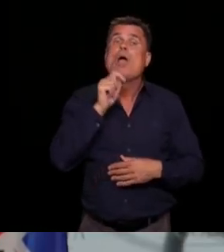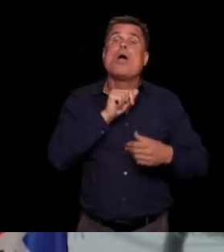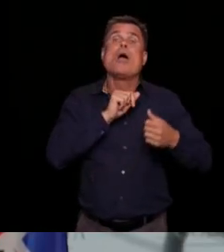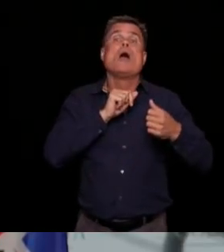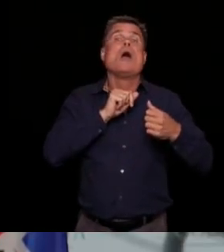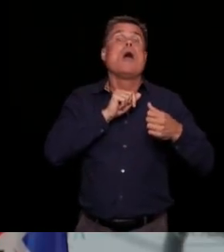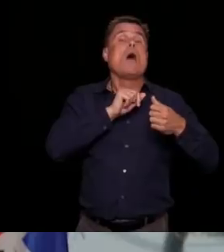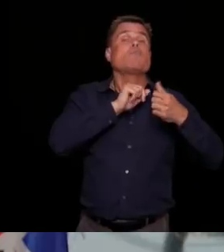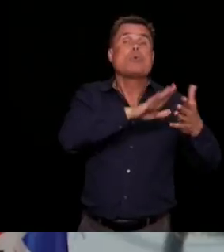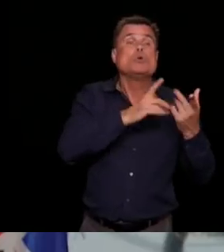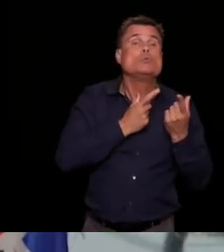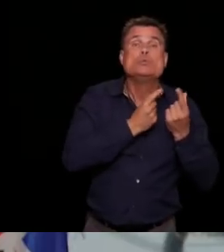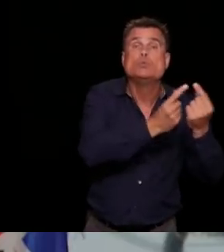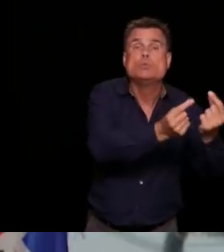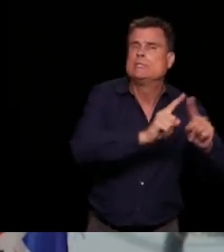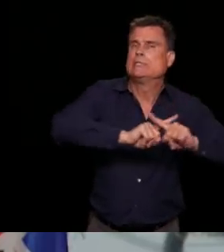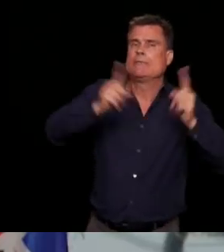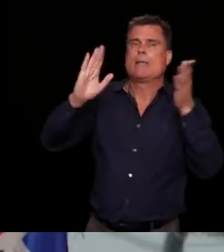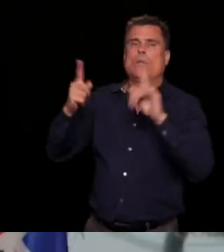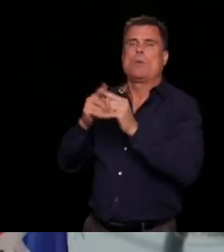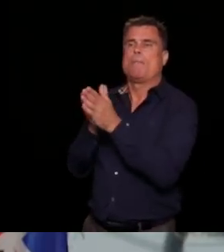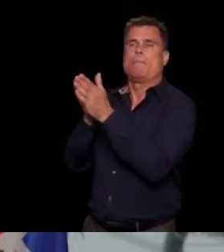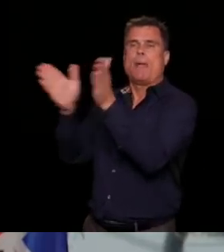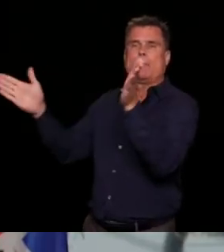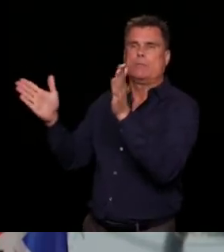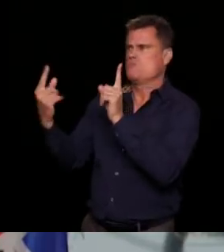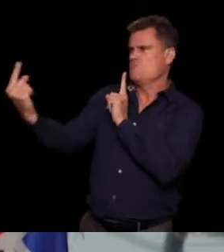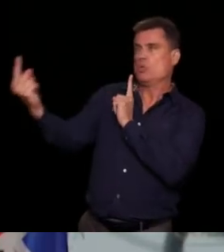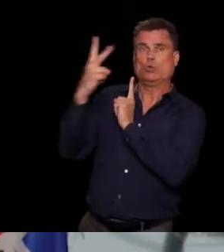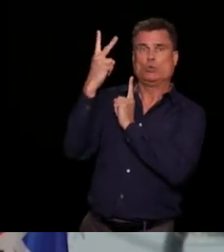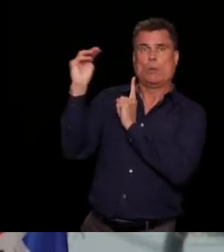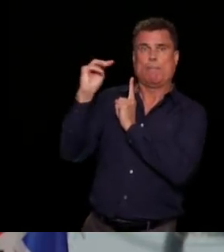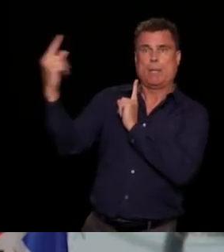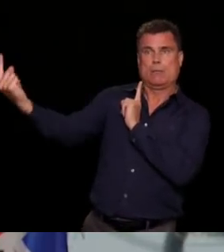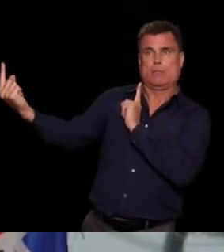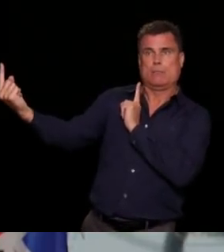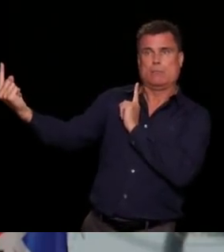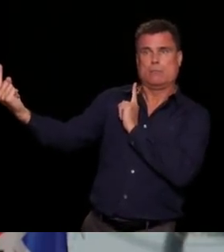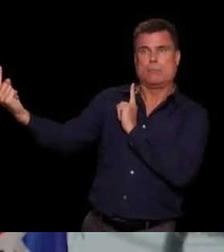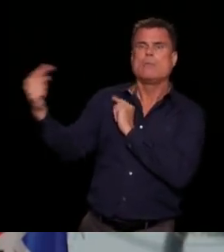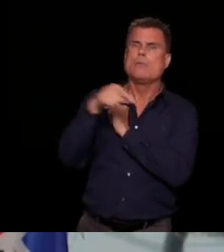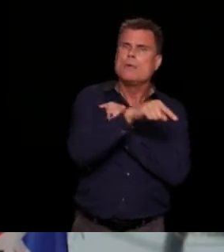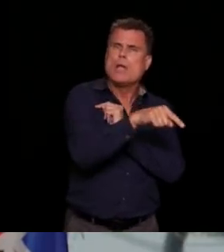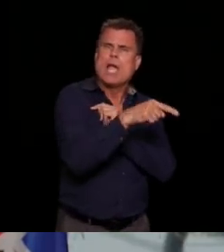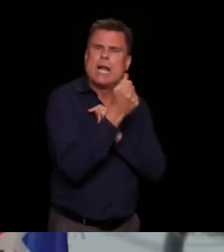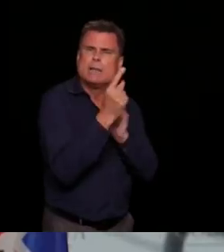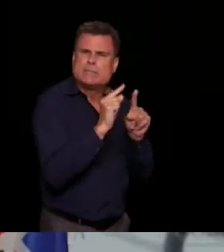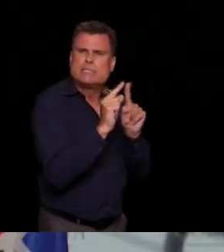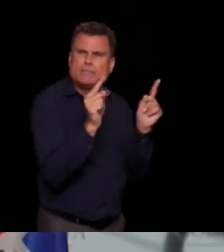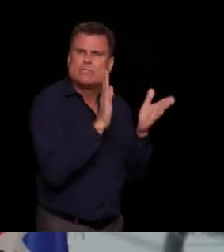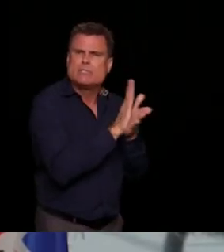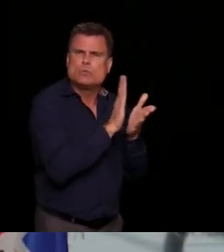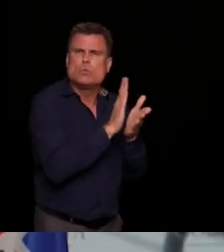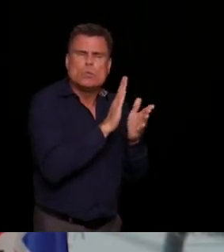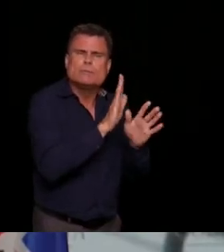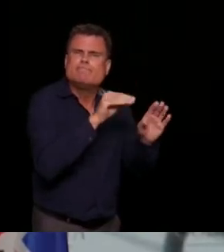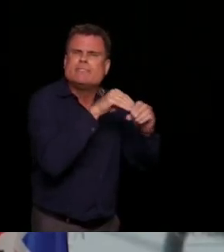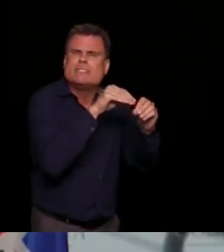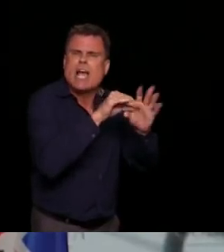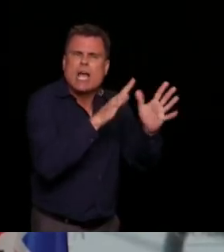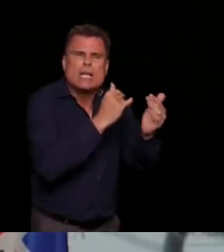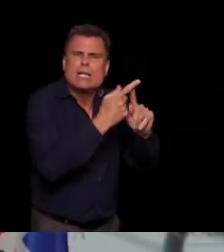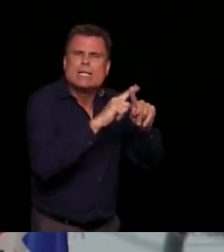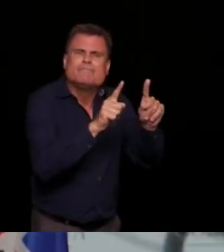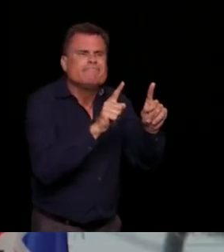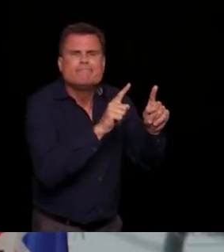we use in general in public, and we know that it's part of a comprehensive set of interventions that reduce